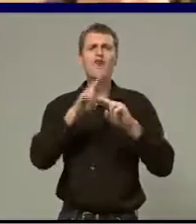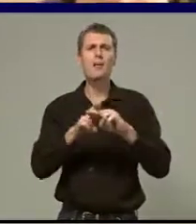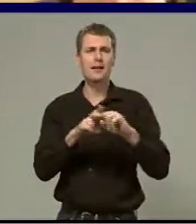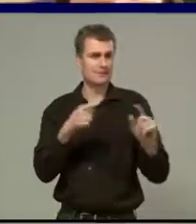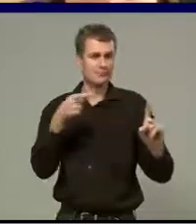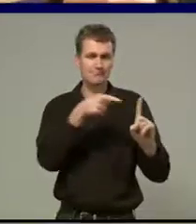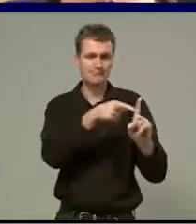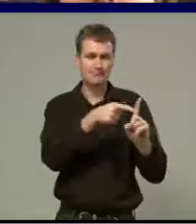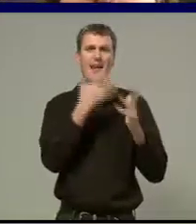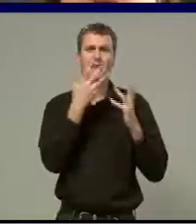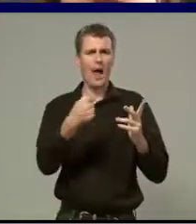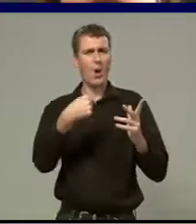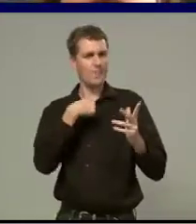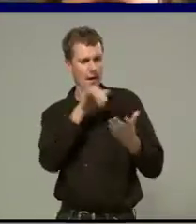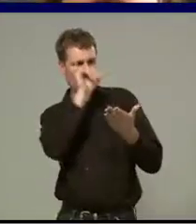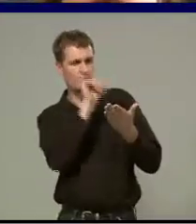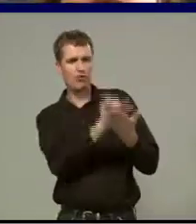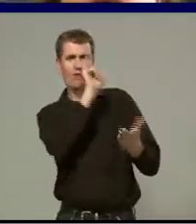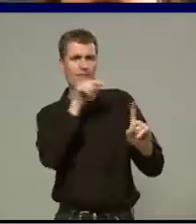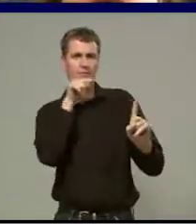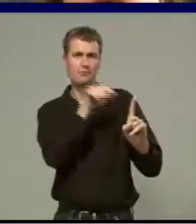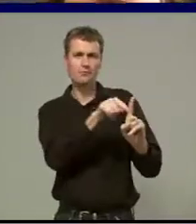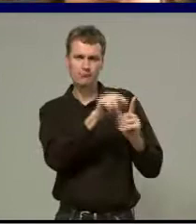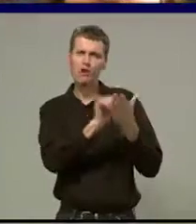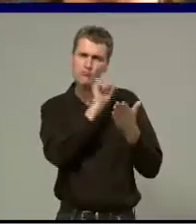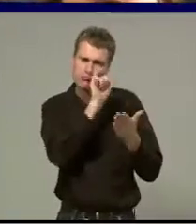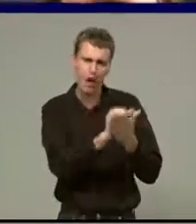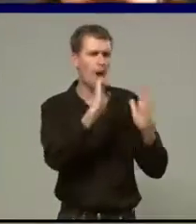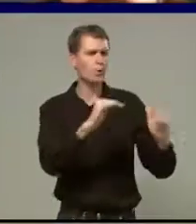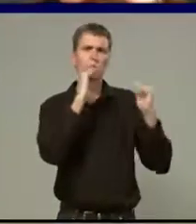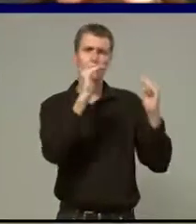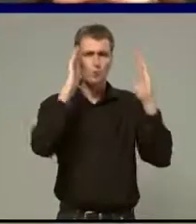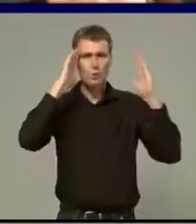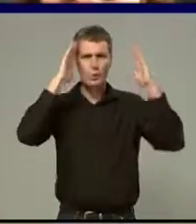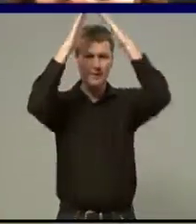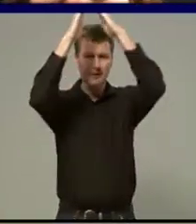now accredited by me as a proper, legitimate wizard.